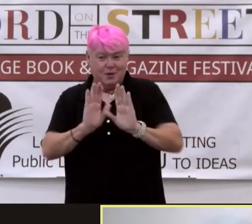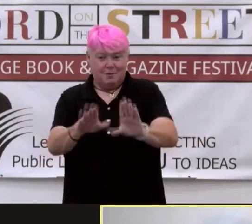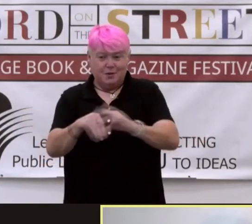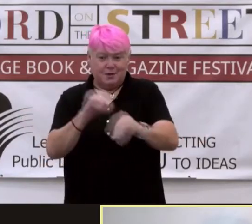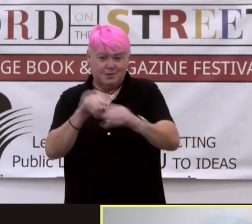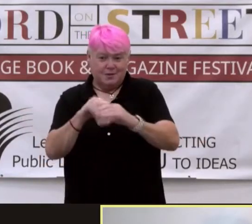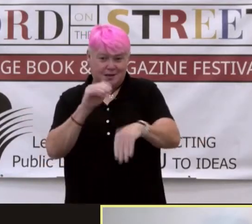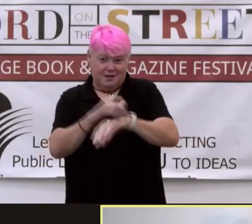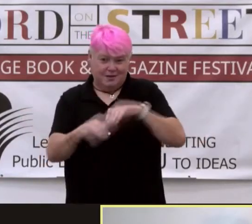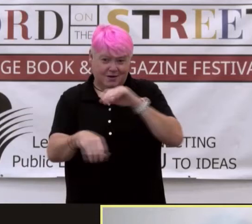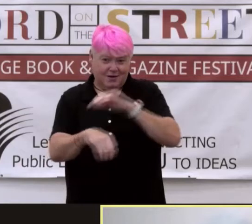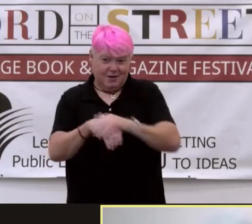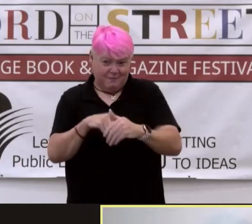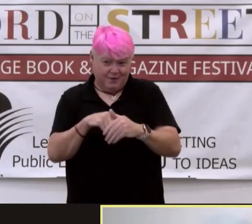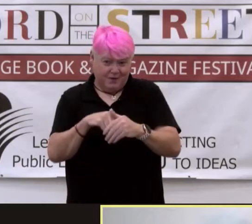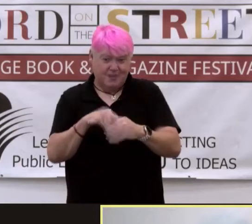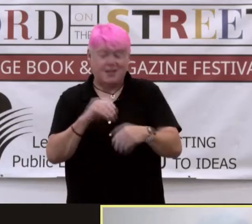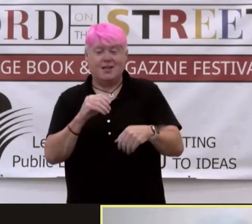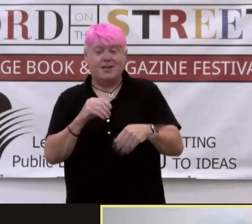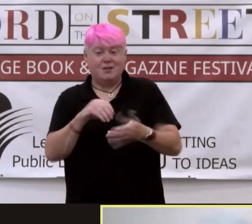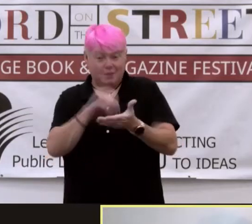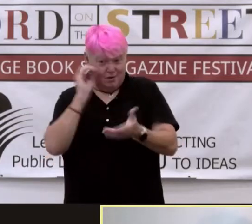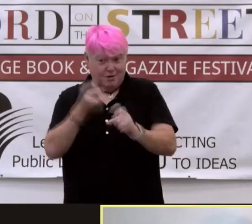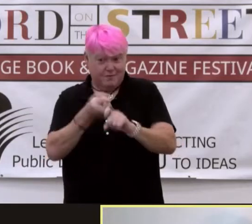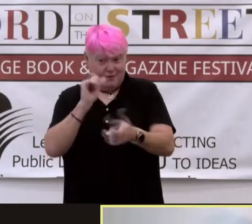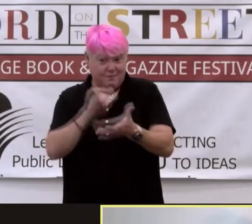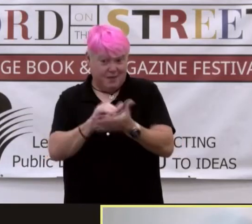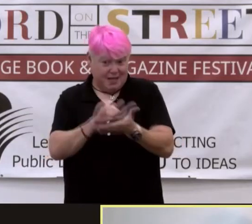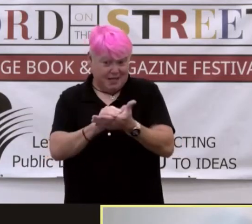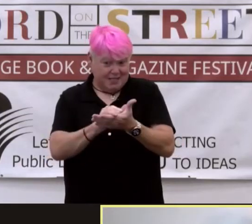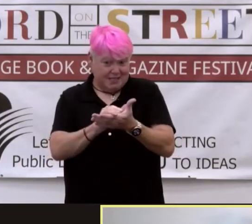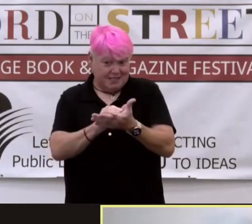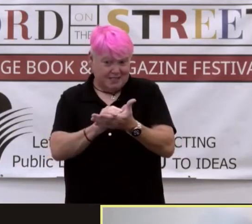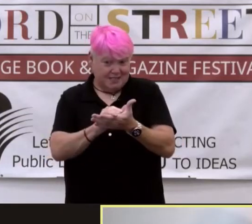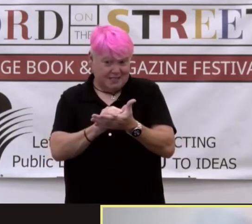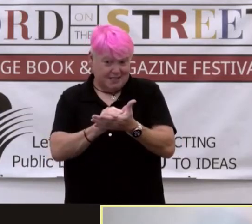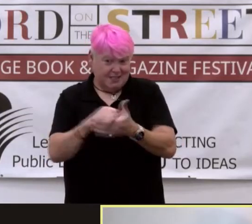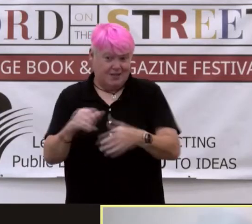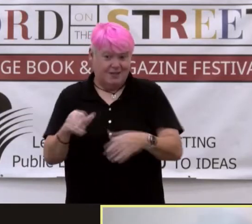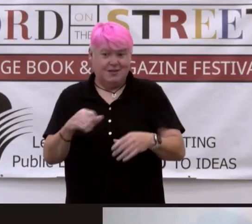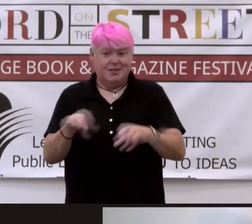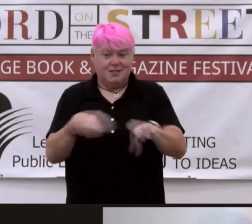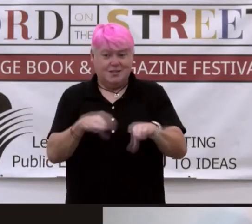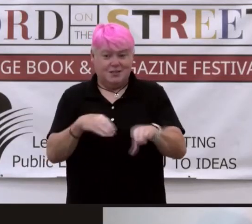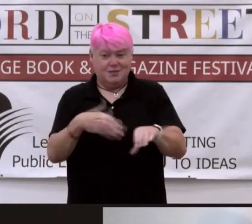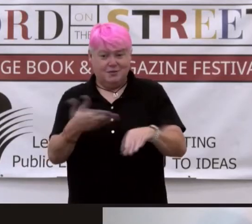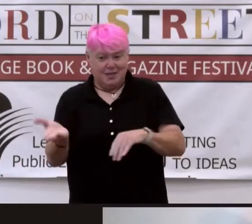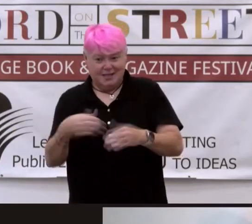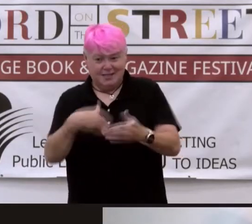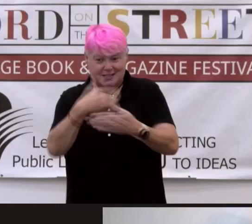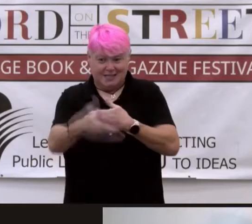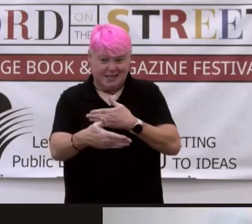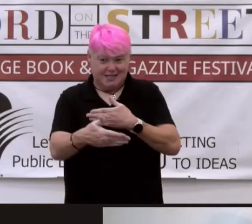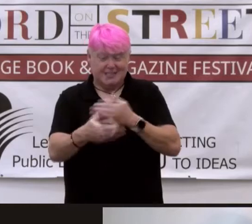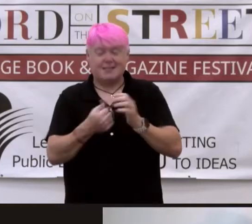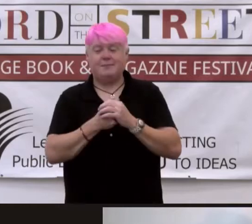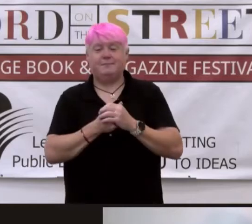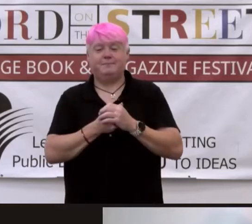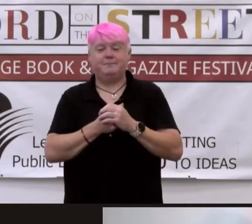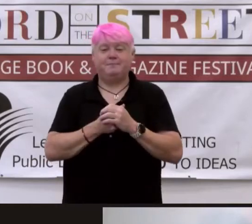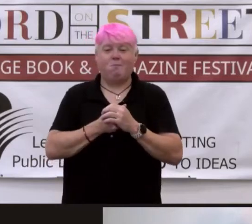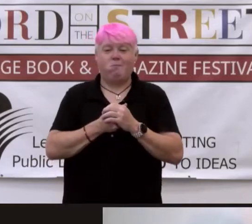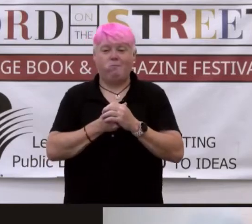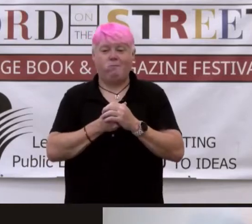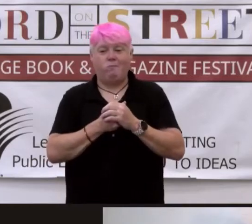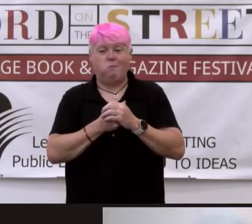it's exciting, because you learn from that and you're going to incorporate it into whatever you do next. Mm-hmm. But I'd love to do more audio stuff. It would be very